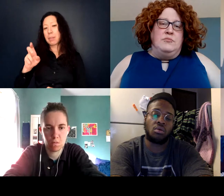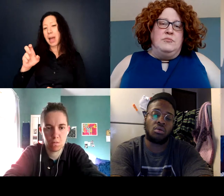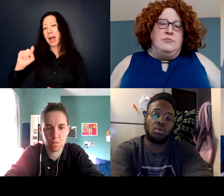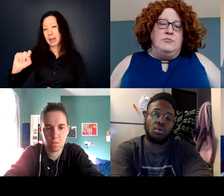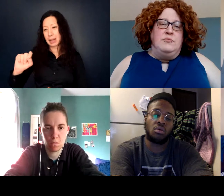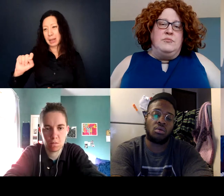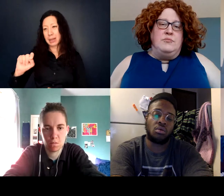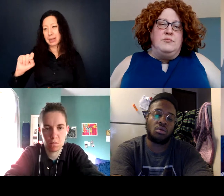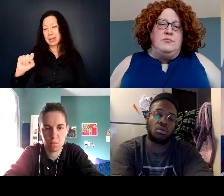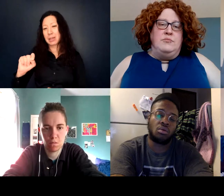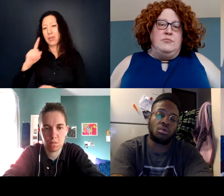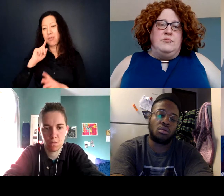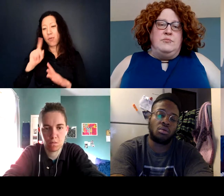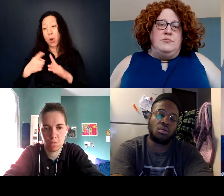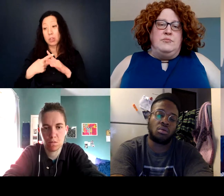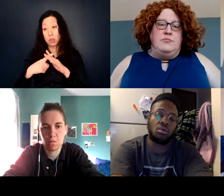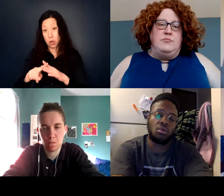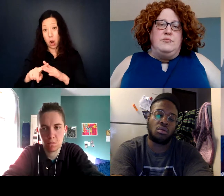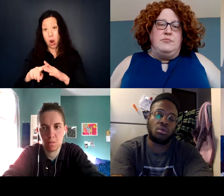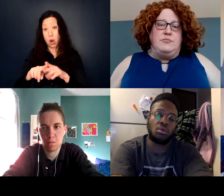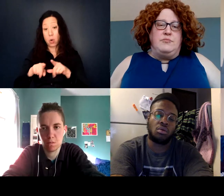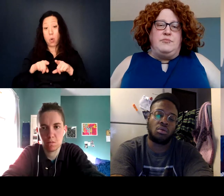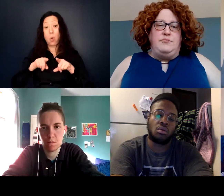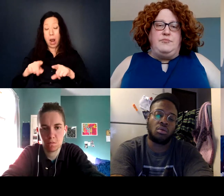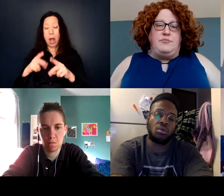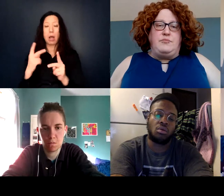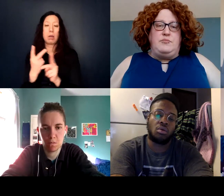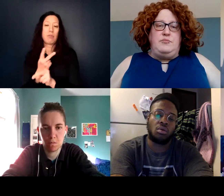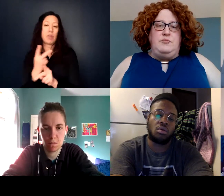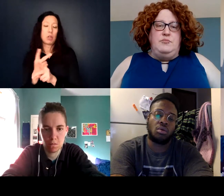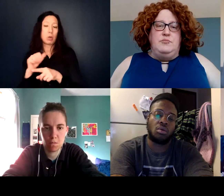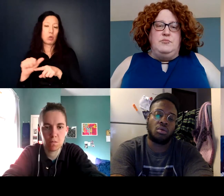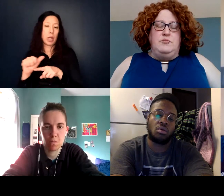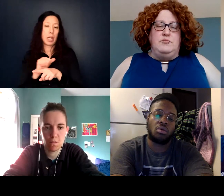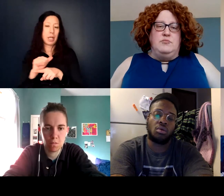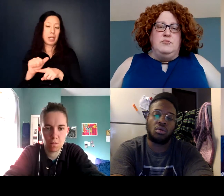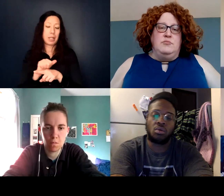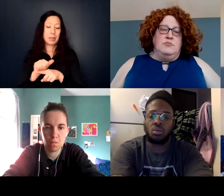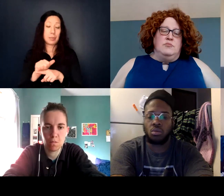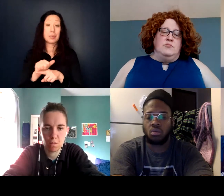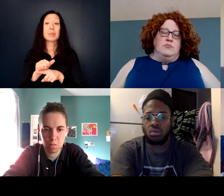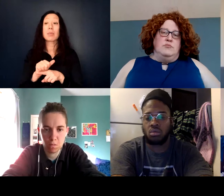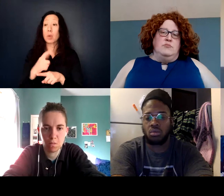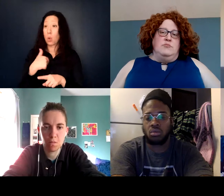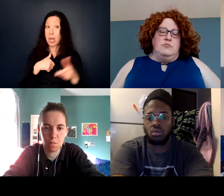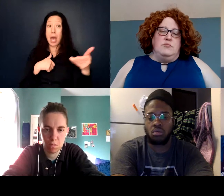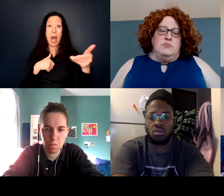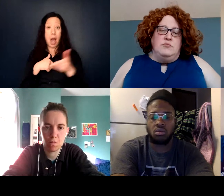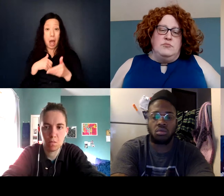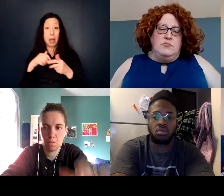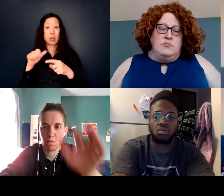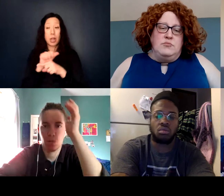figure out the training piece, and that can come as soon as we hire trainers?